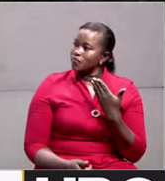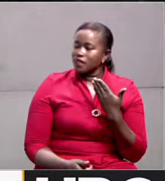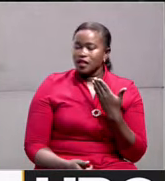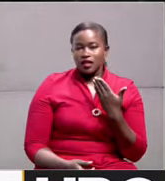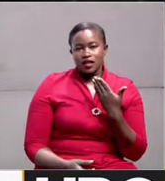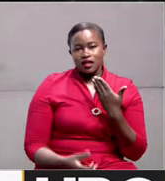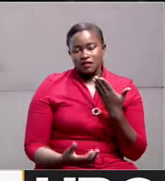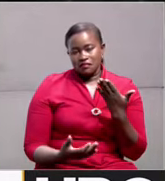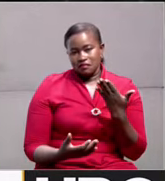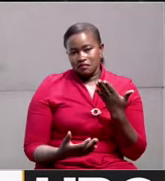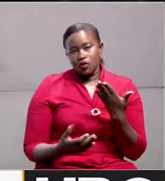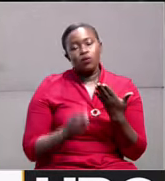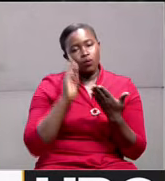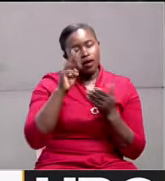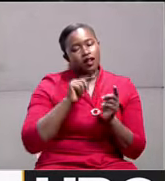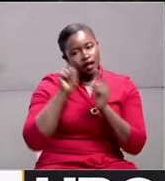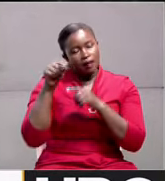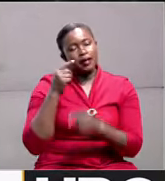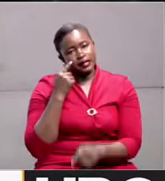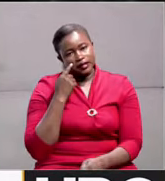numuza kuba no muhareba